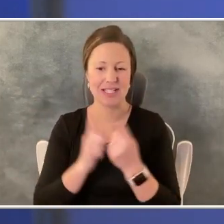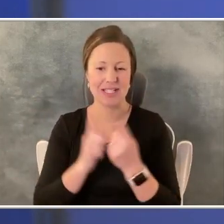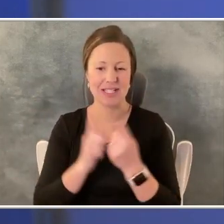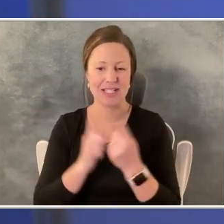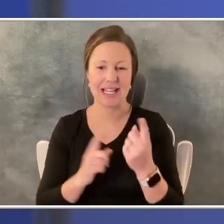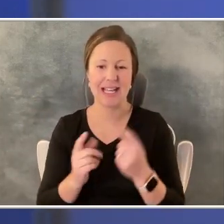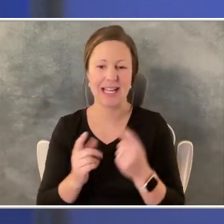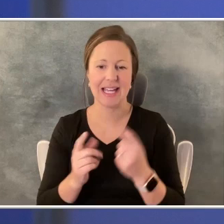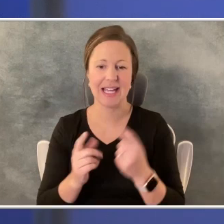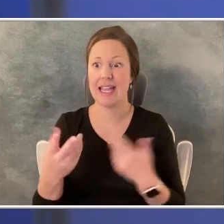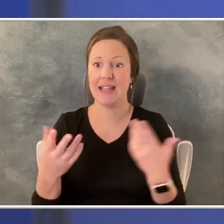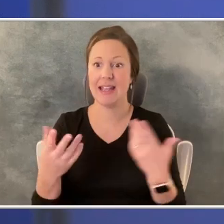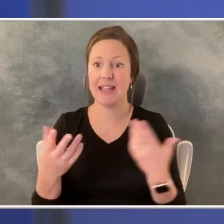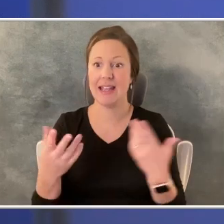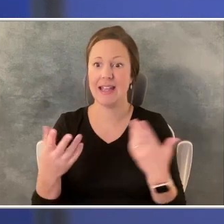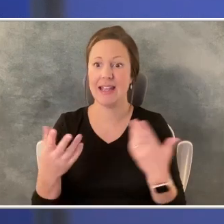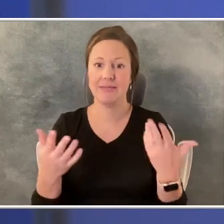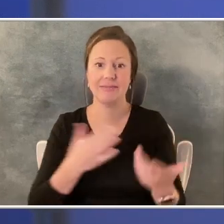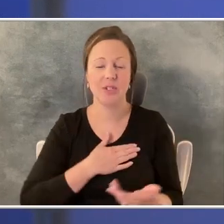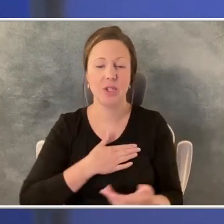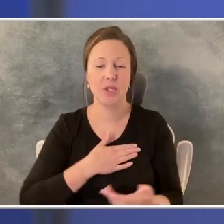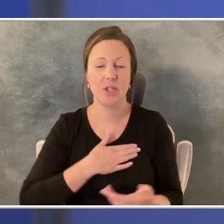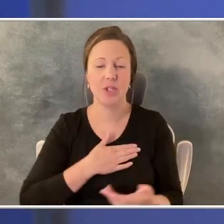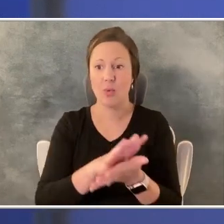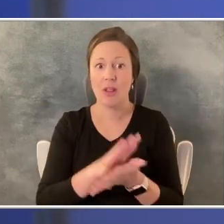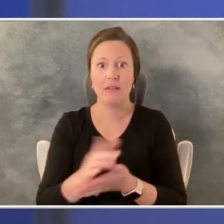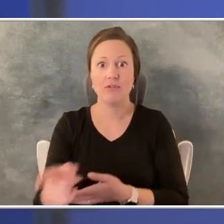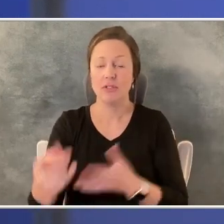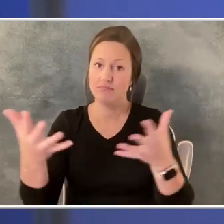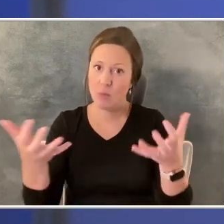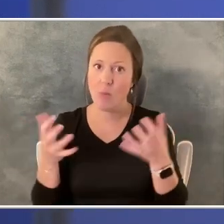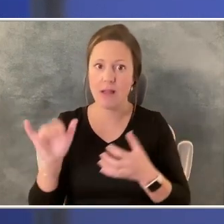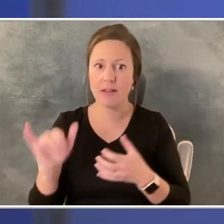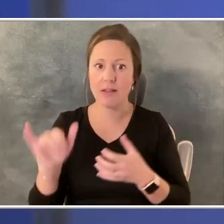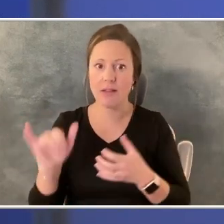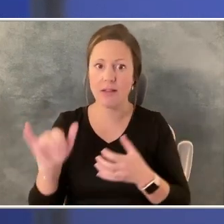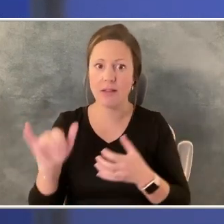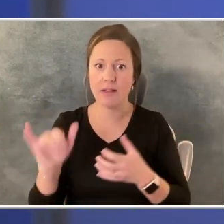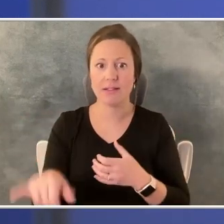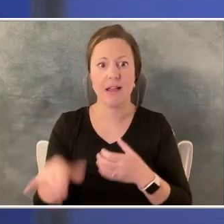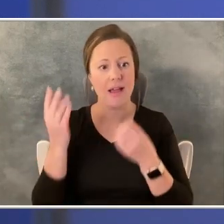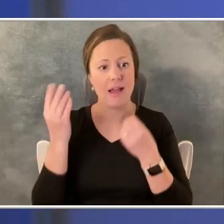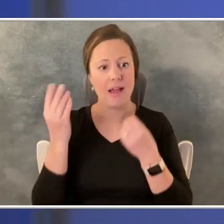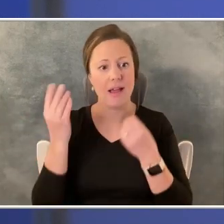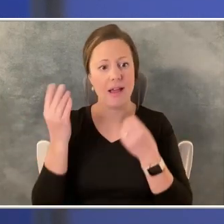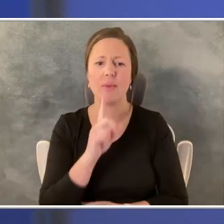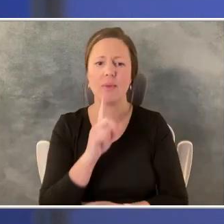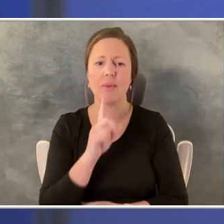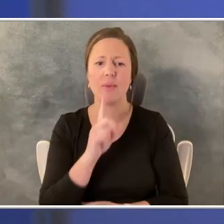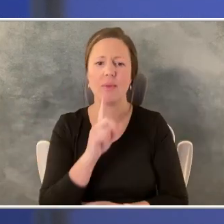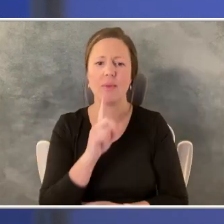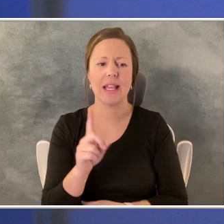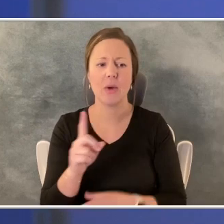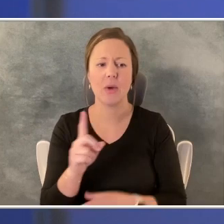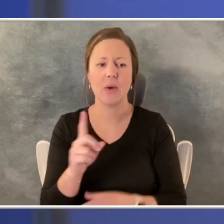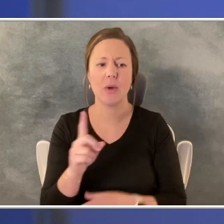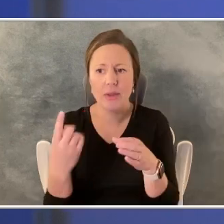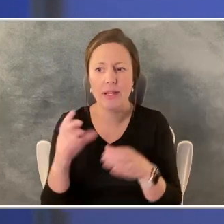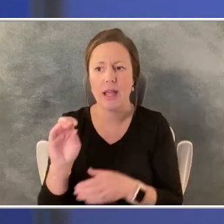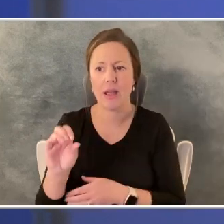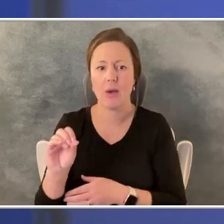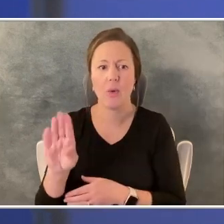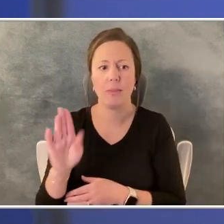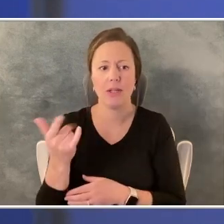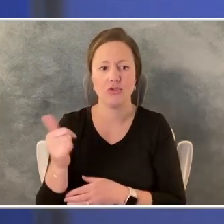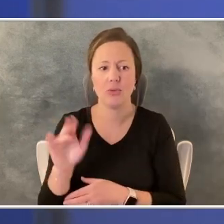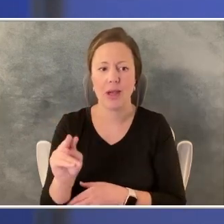medical school. She is hungry for the information. I think we're not going to silo it to just OBGYN. I think that's a mistake. I think every clinician